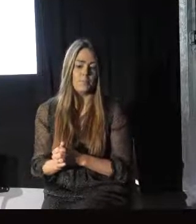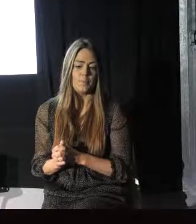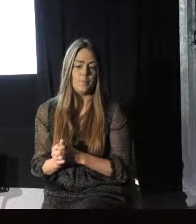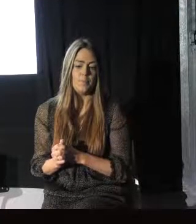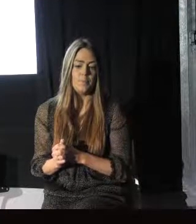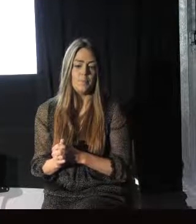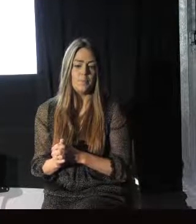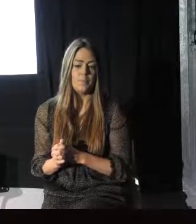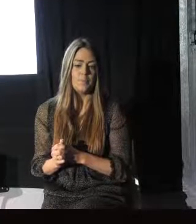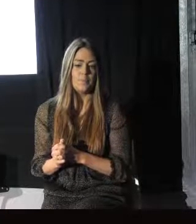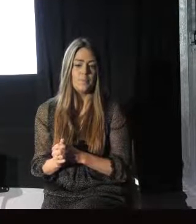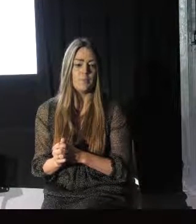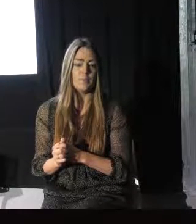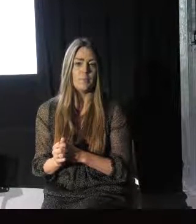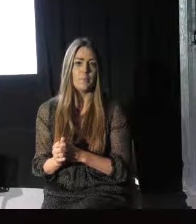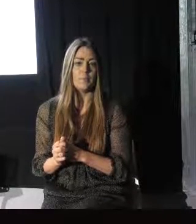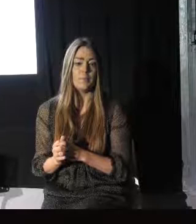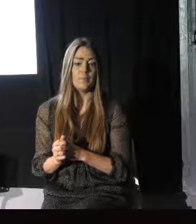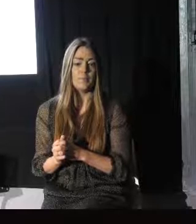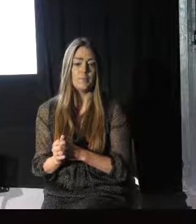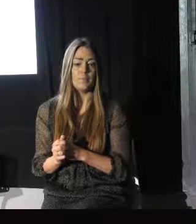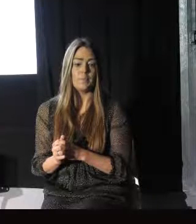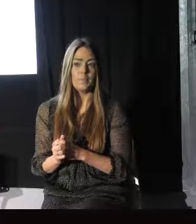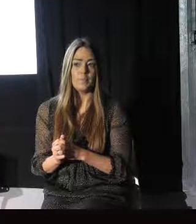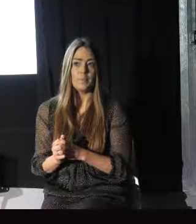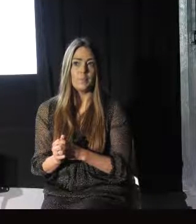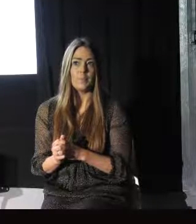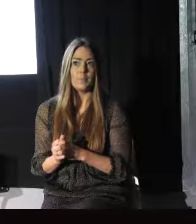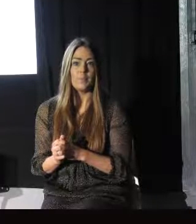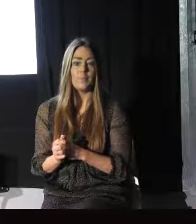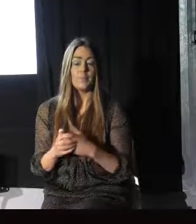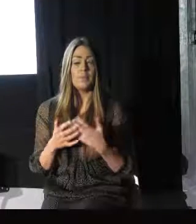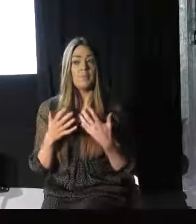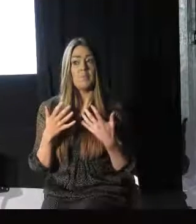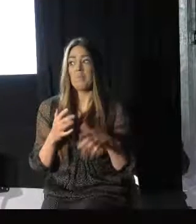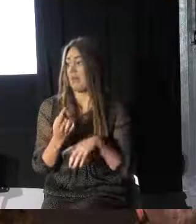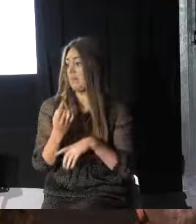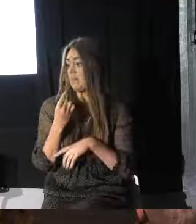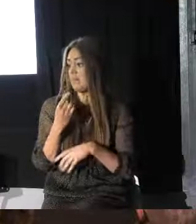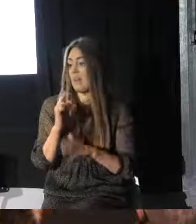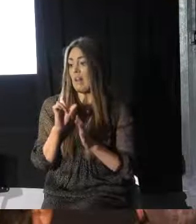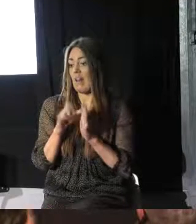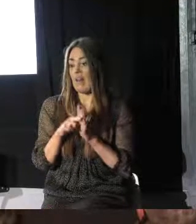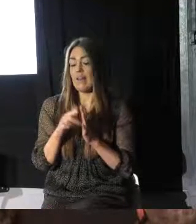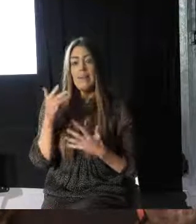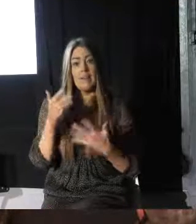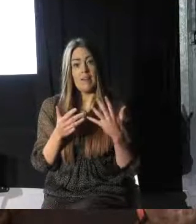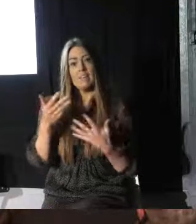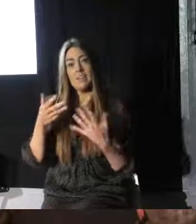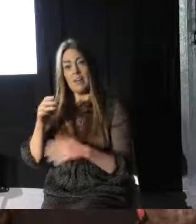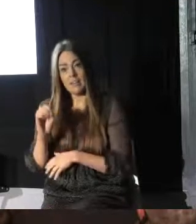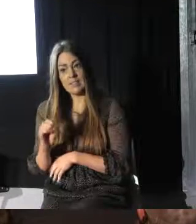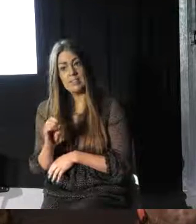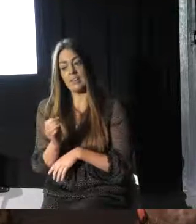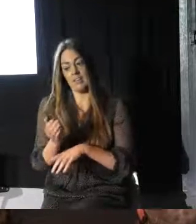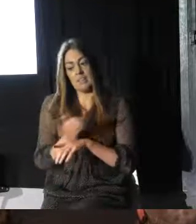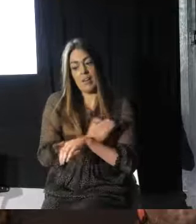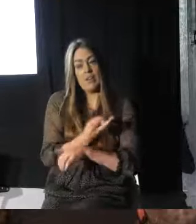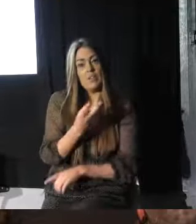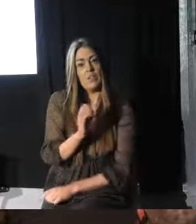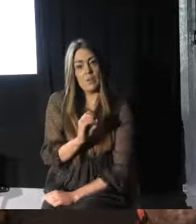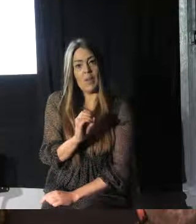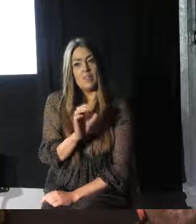Instead, what we saw in the late 1990s, early 2000s, was a